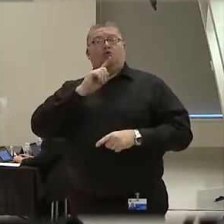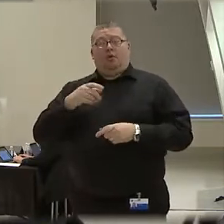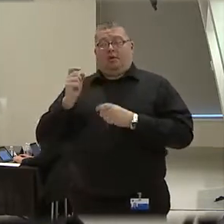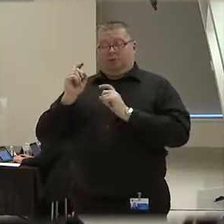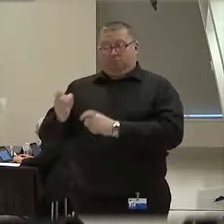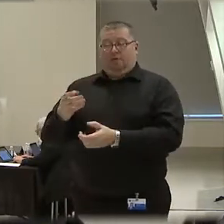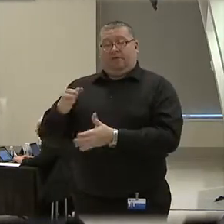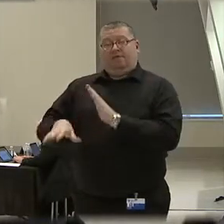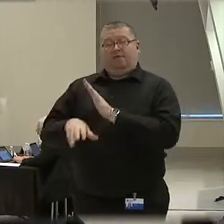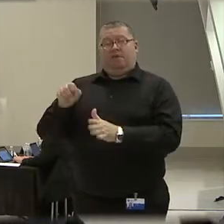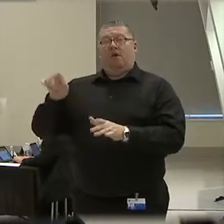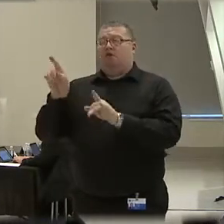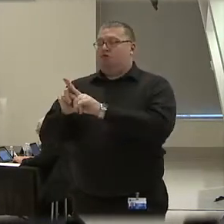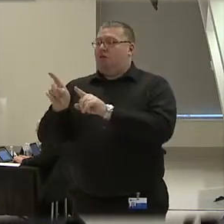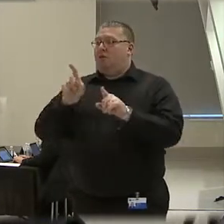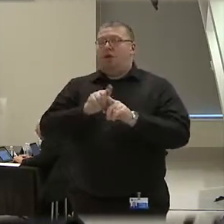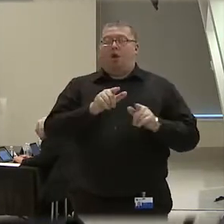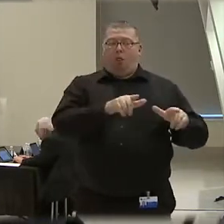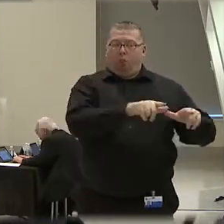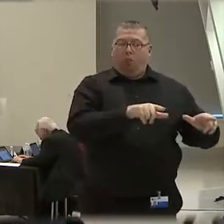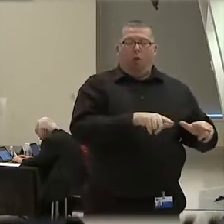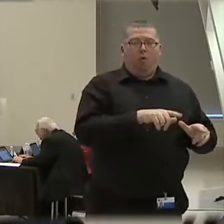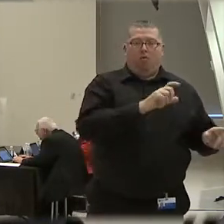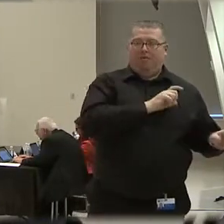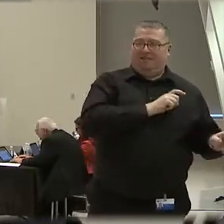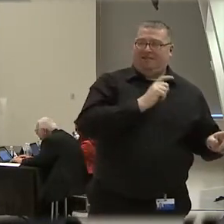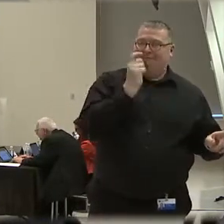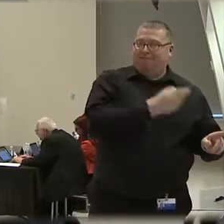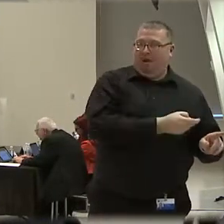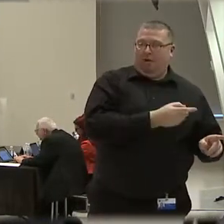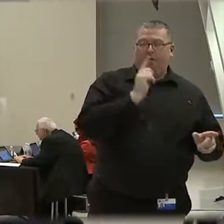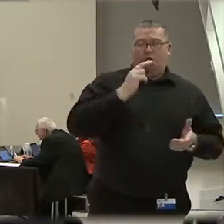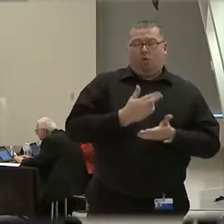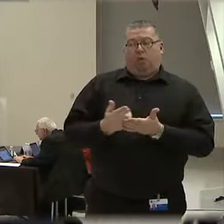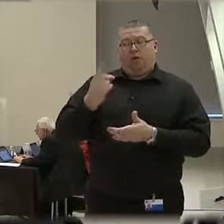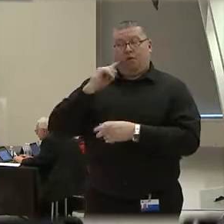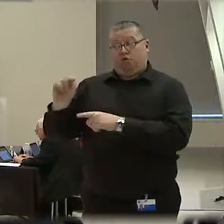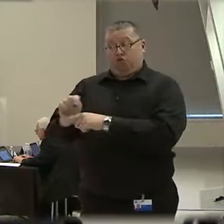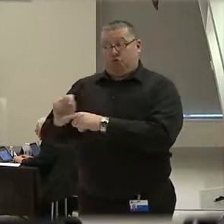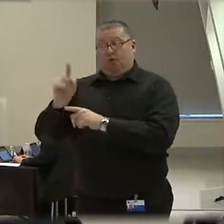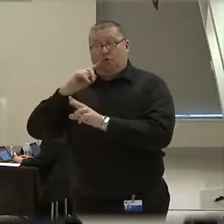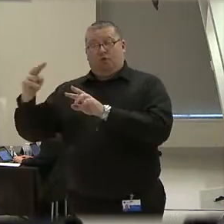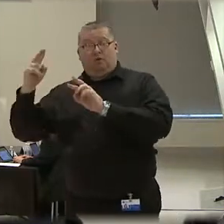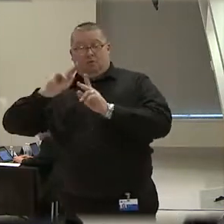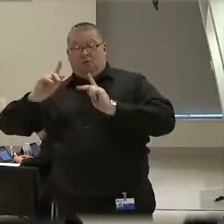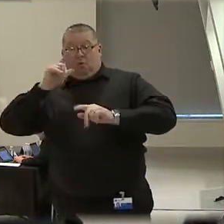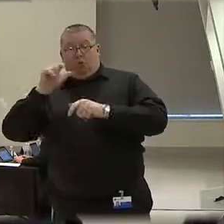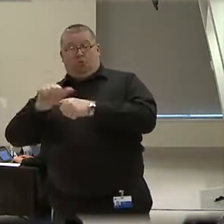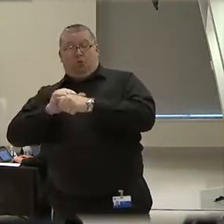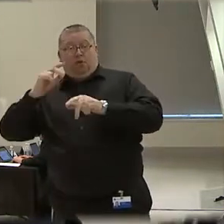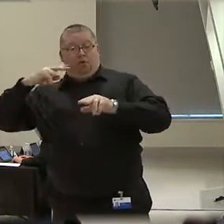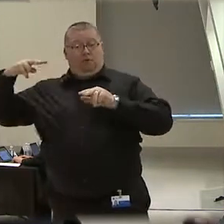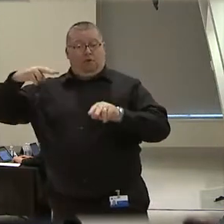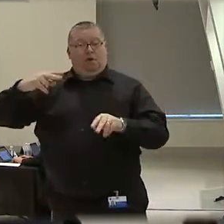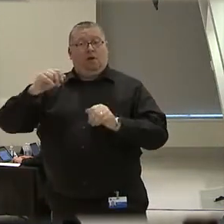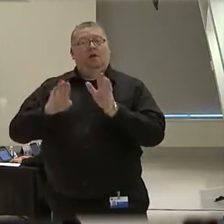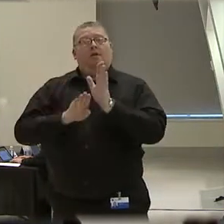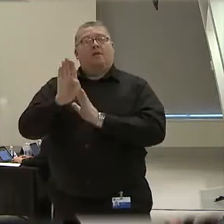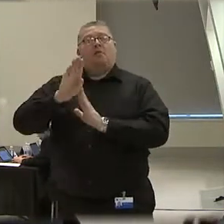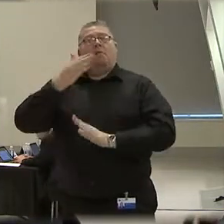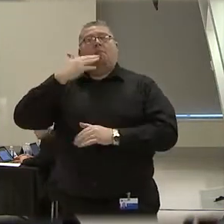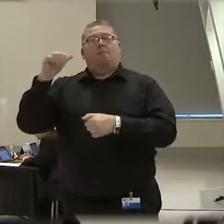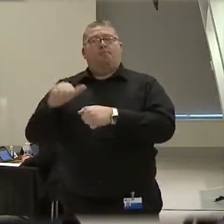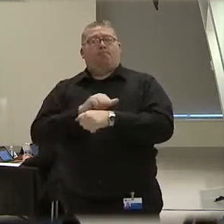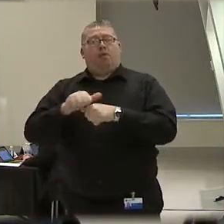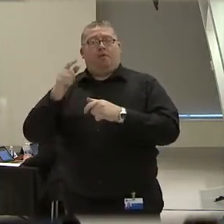it, just as they do local law enforcement, with resources for training for oversight practitioners, as well as for the development of best practices